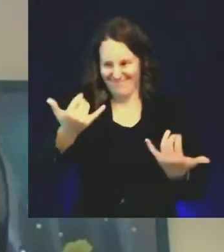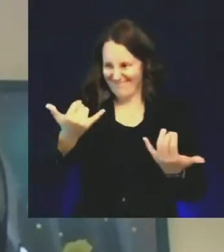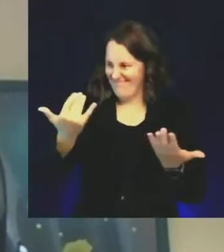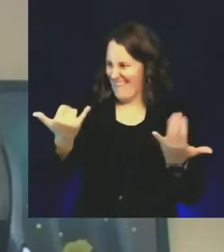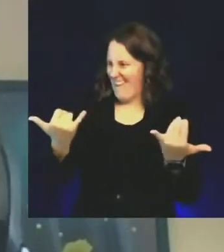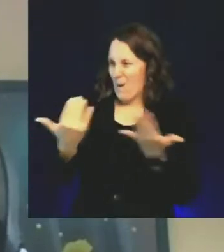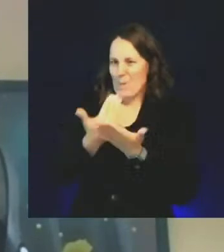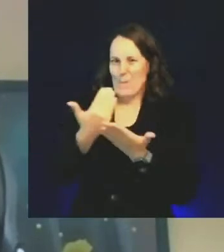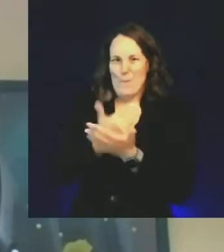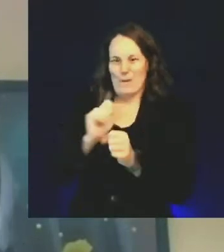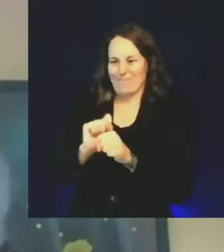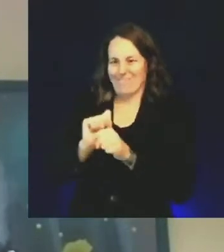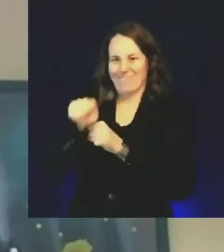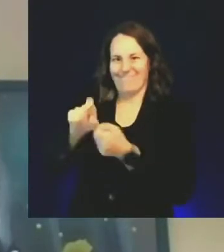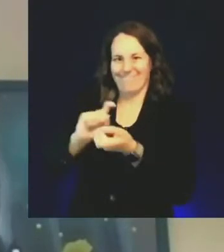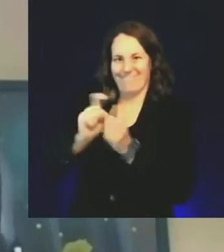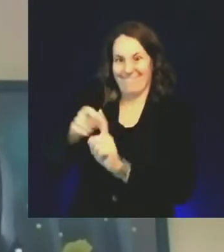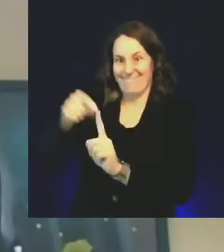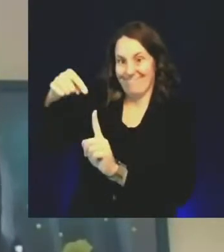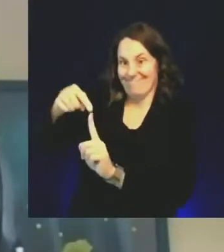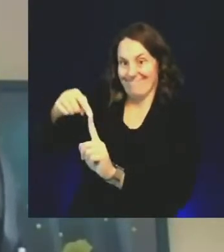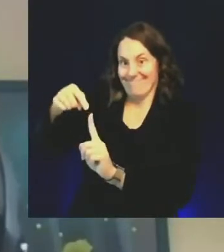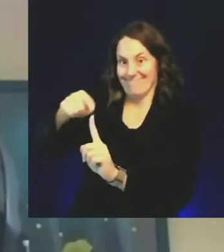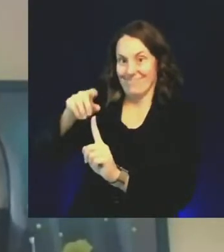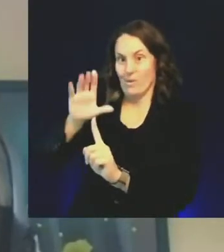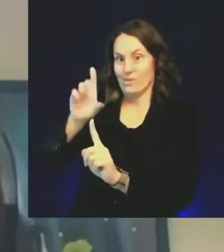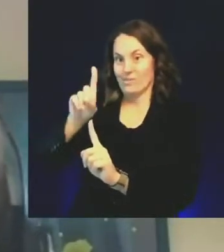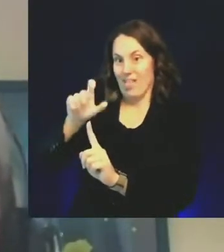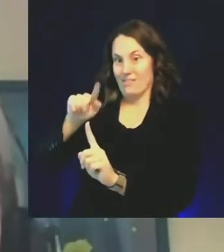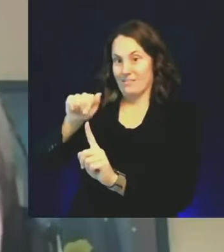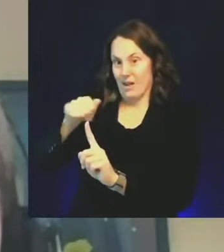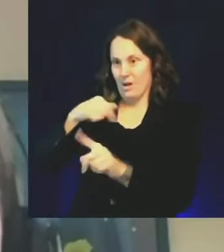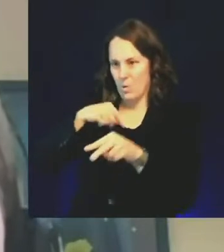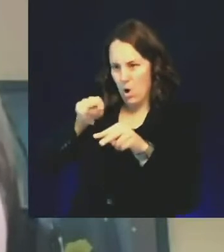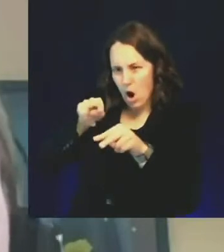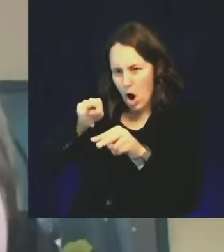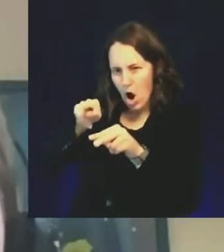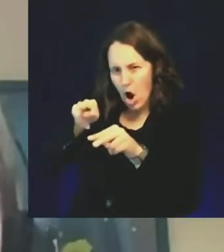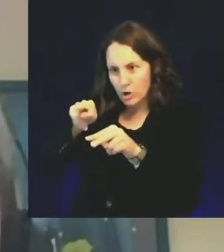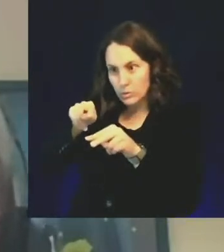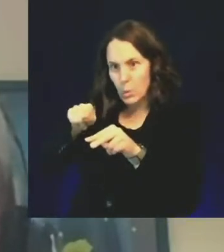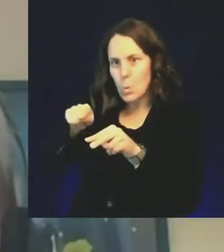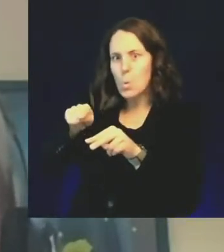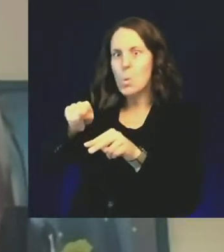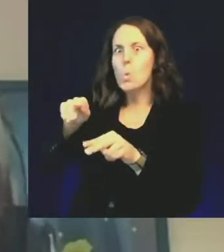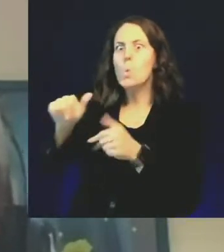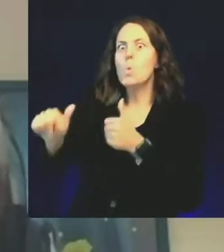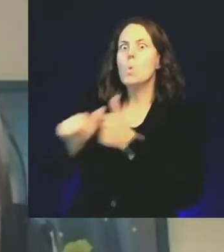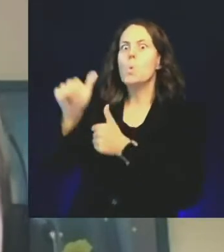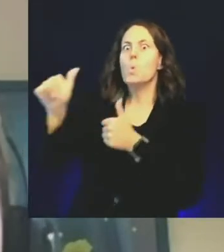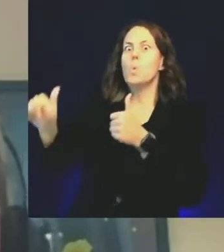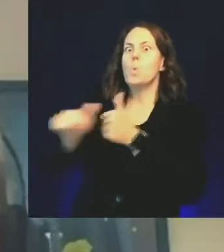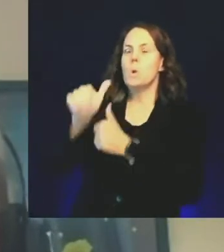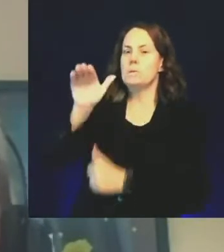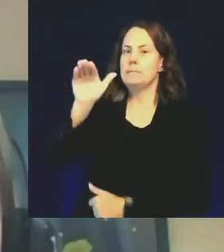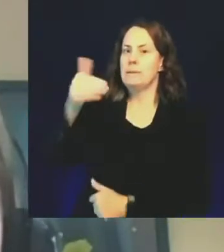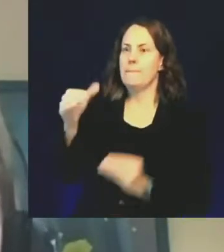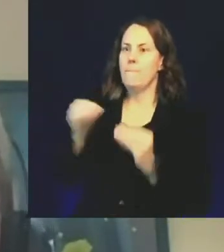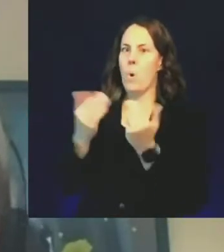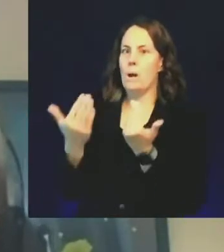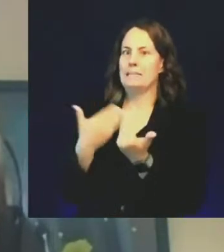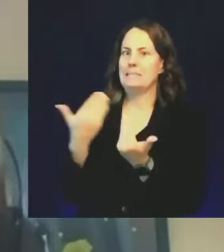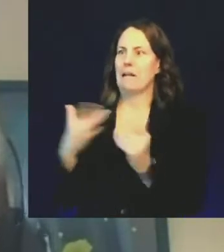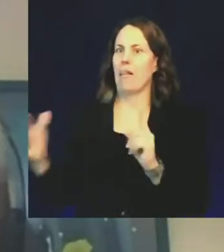place where there is some cause for anxiety, because if we do not get enough people vaccinated that we